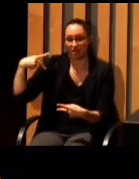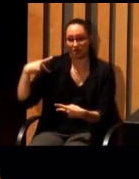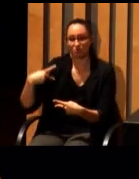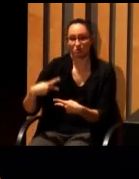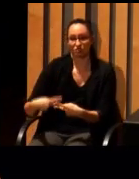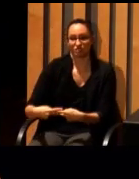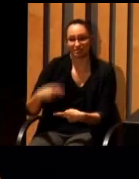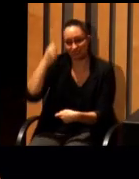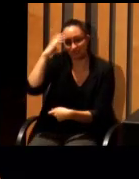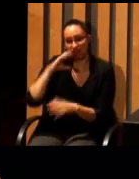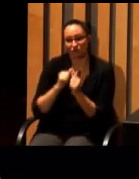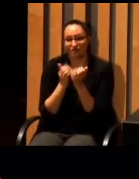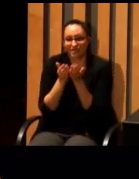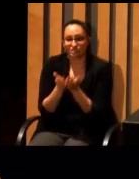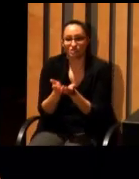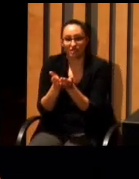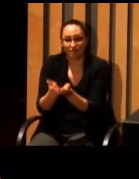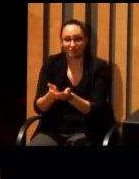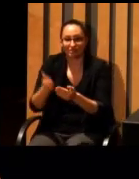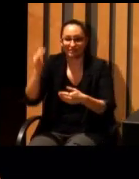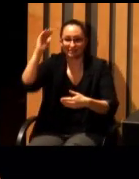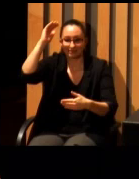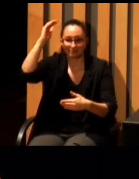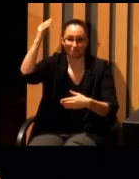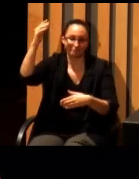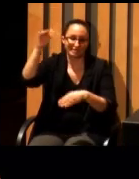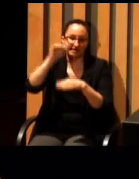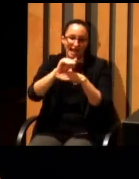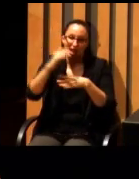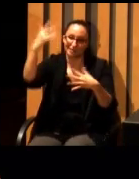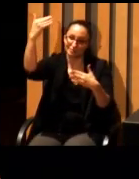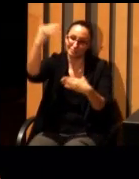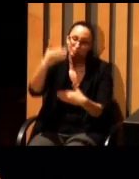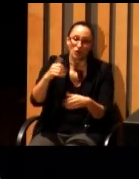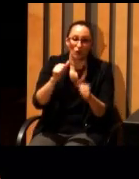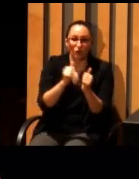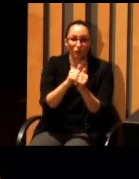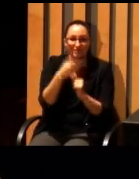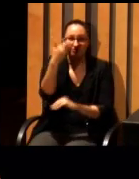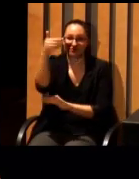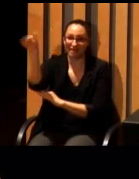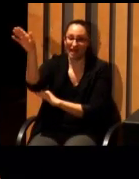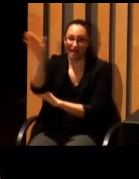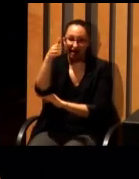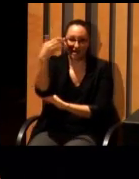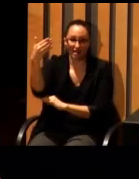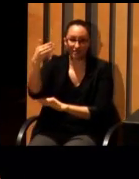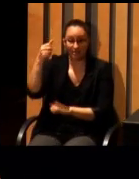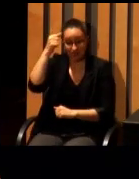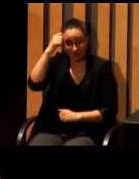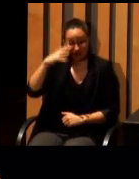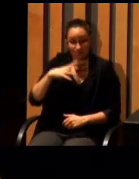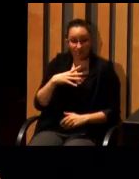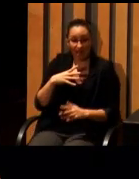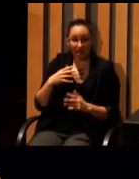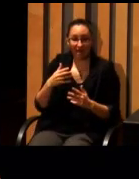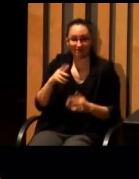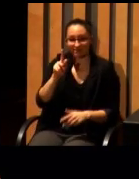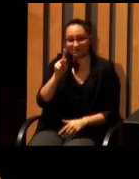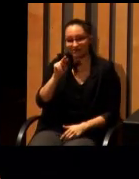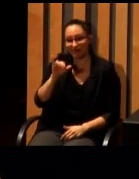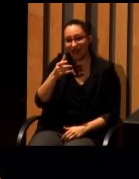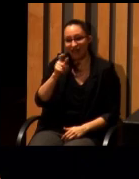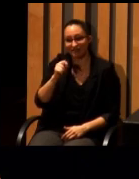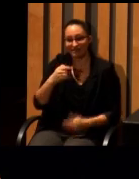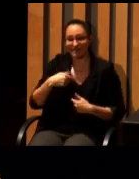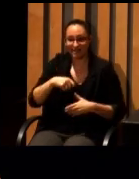ship sitting out in the harbor with that Portuguese flag on it. And the knight was all armored up, had a sword,